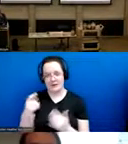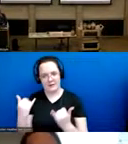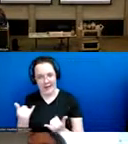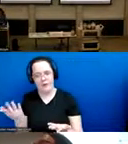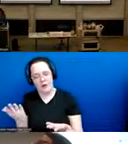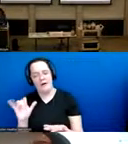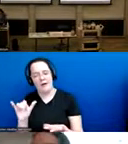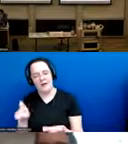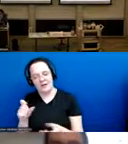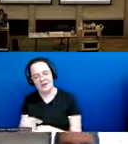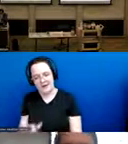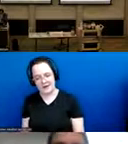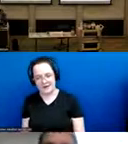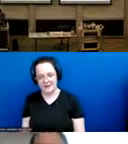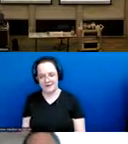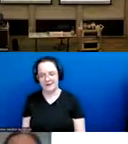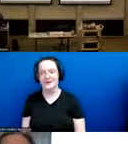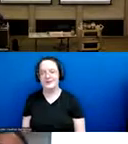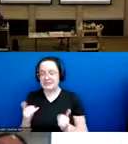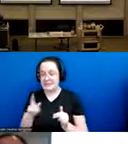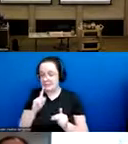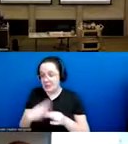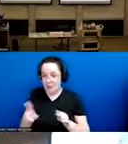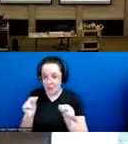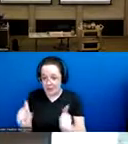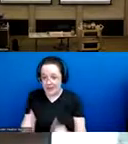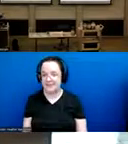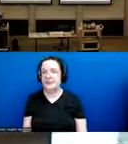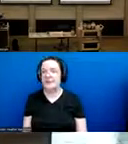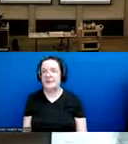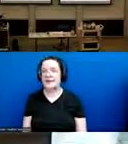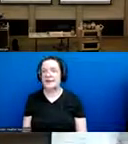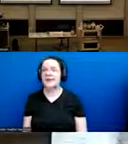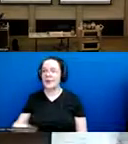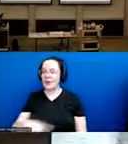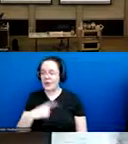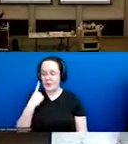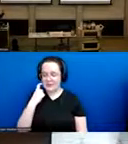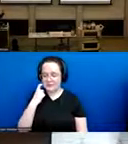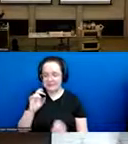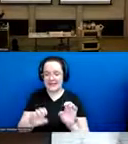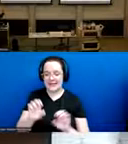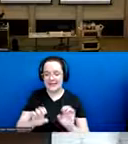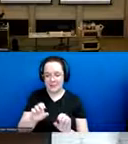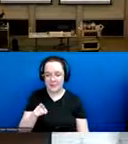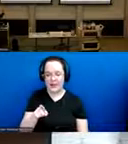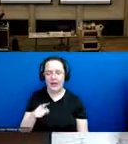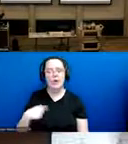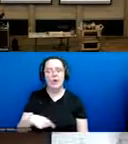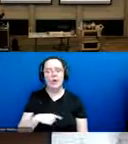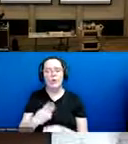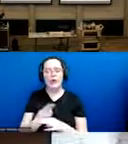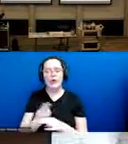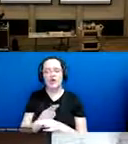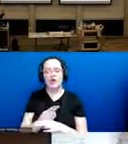then just very, very quickly, right? We'll be doing some recent experiments in which we use the same quantum